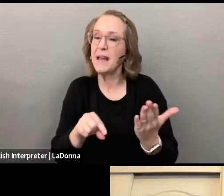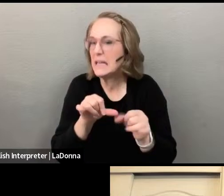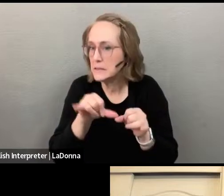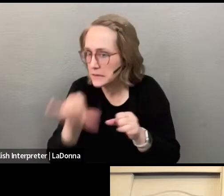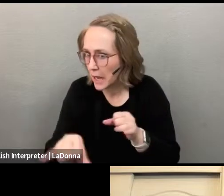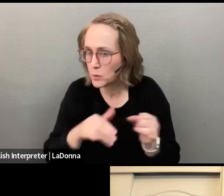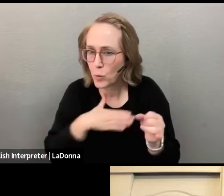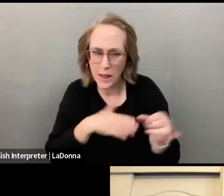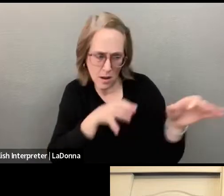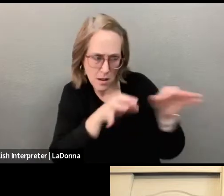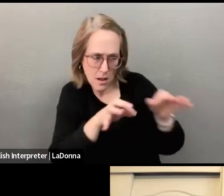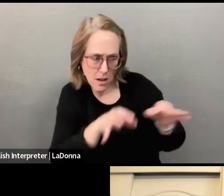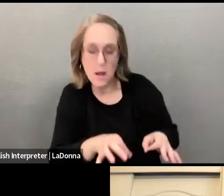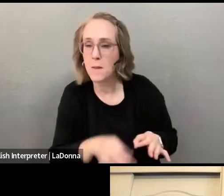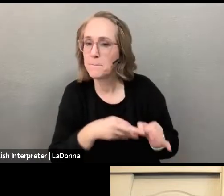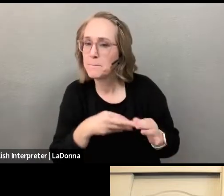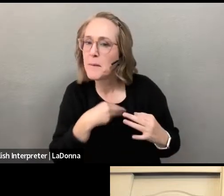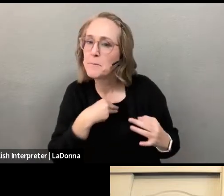great information.